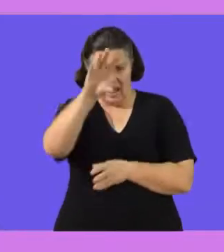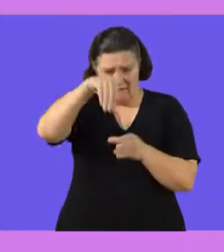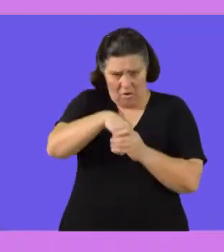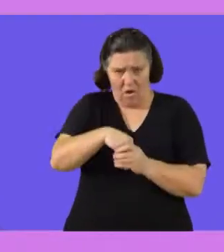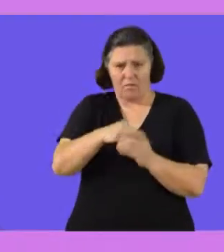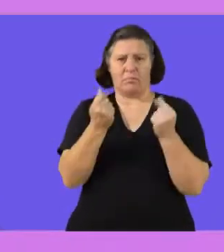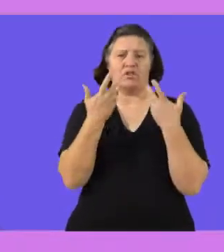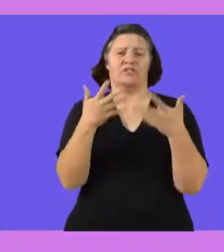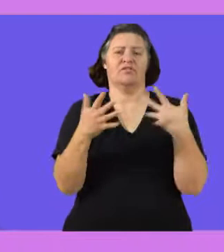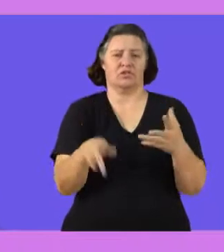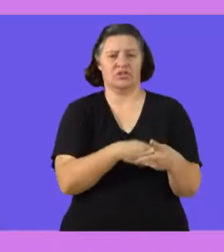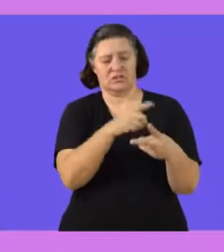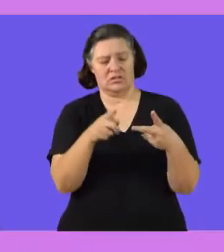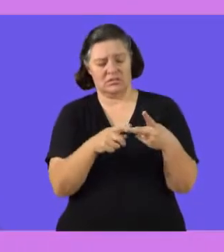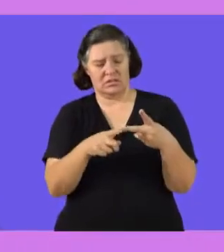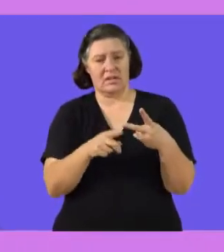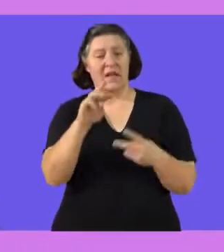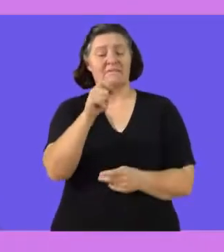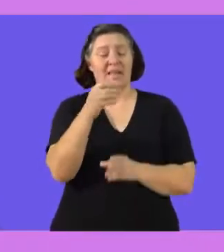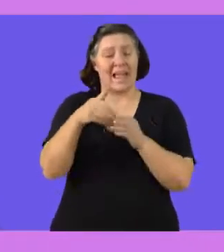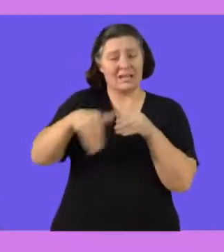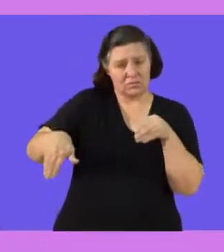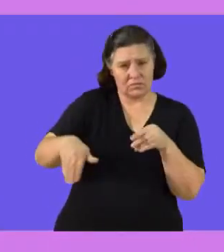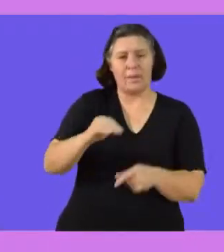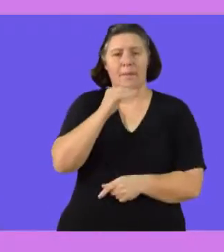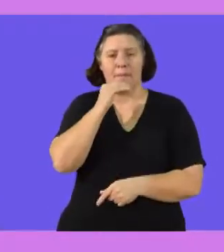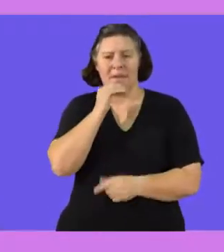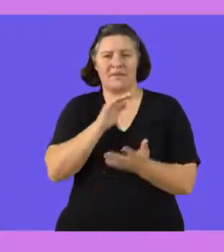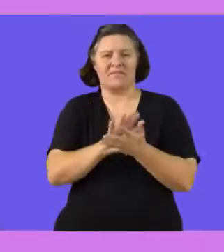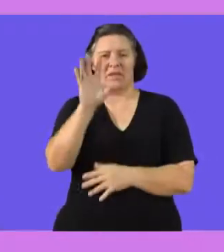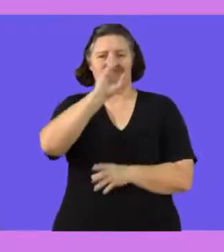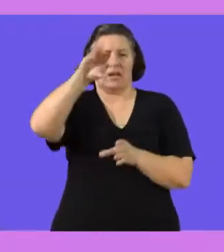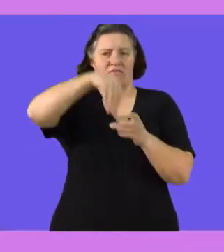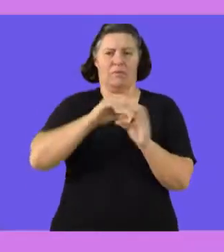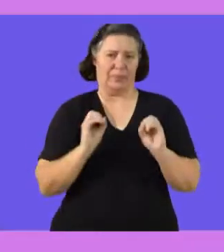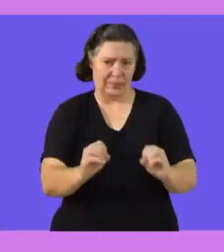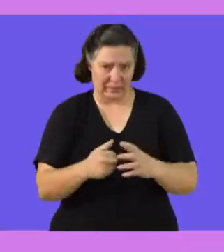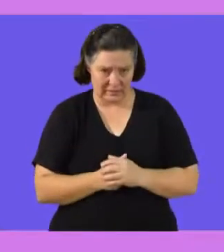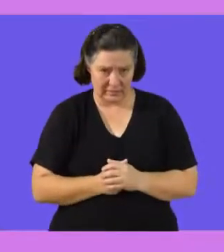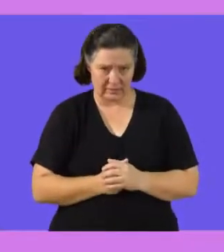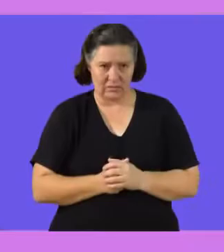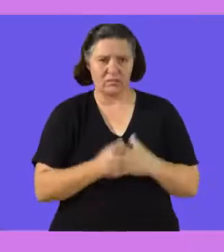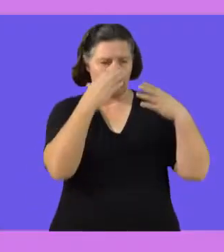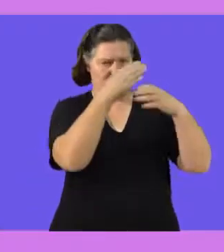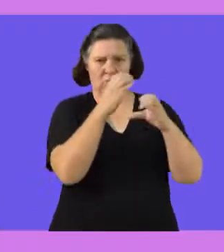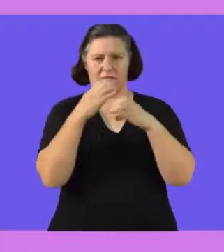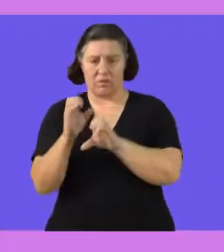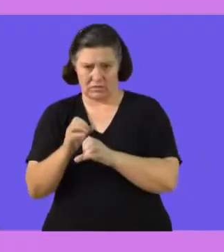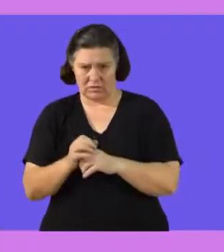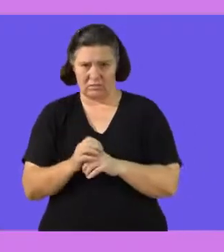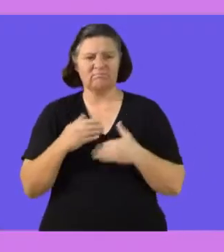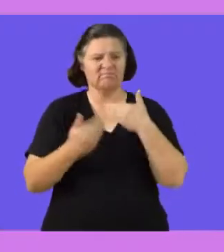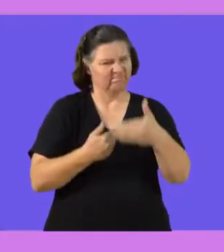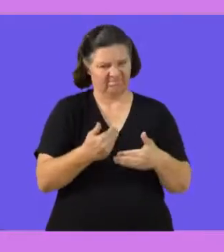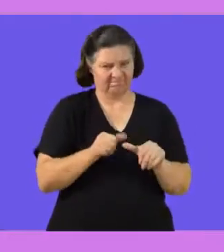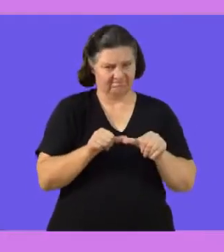in the price. And then obviously we'll also be looking at VAT exclusive. Okay, so the two we'll be focusing on as we move on